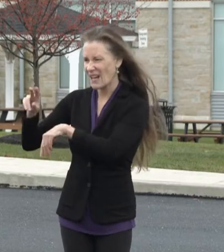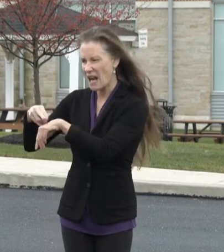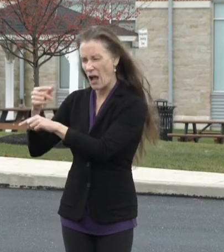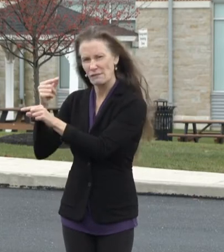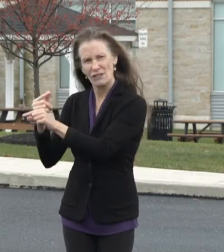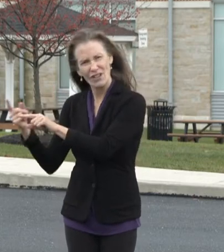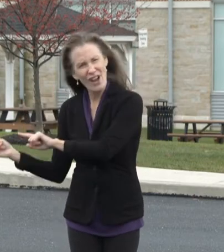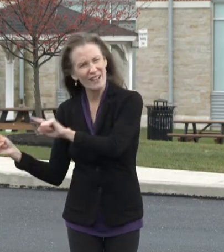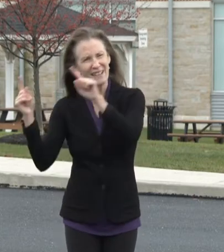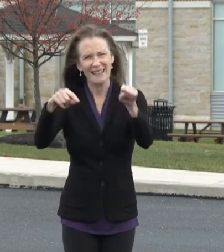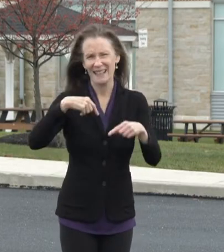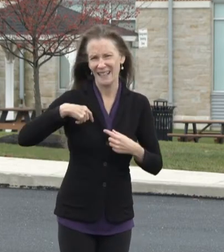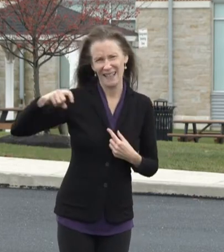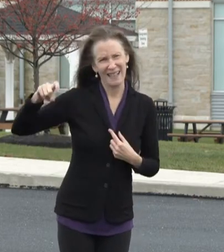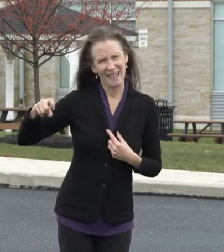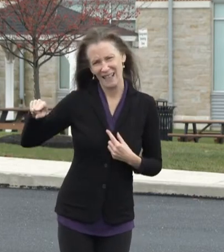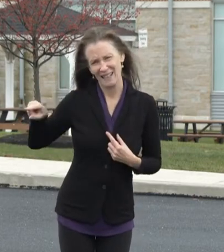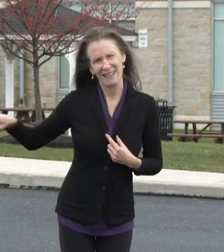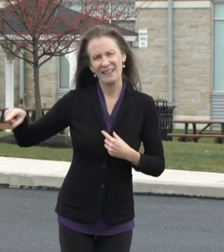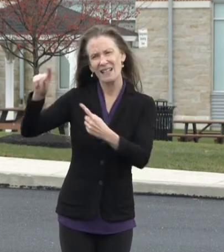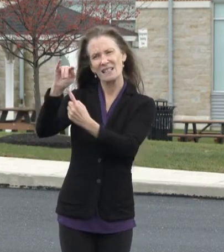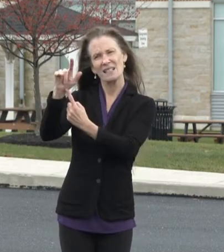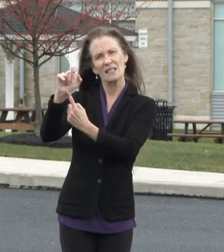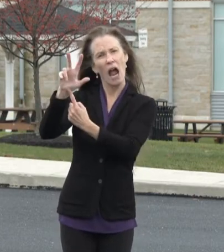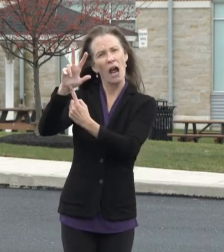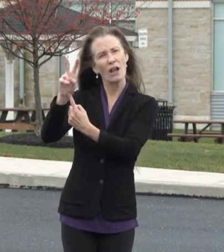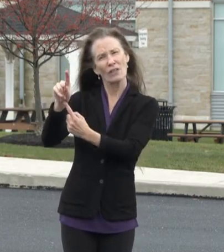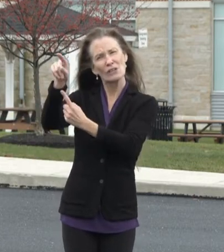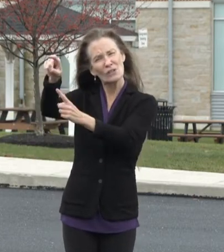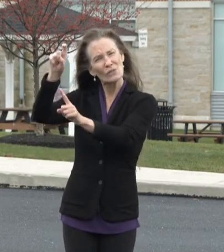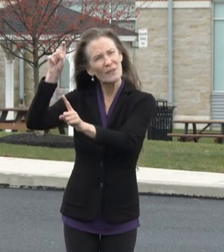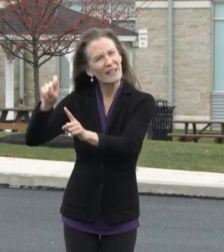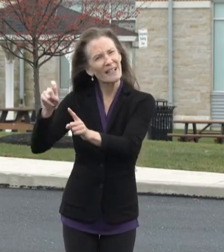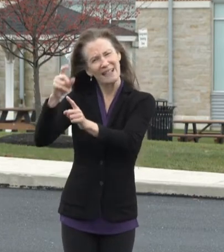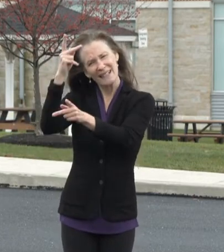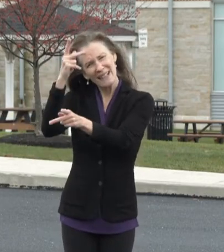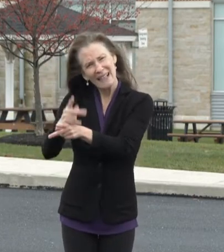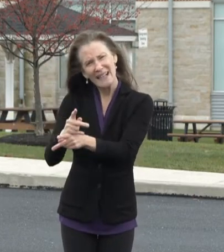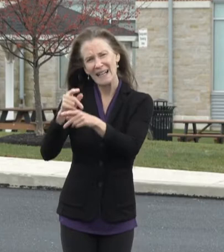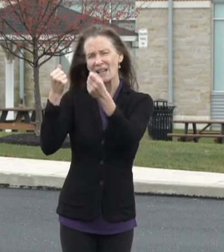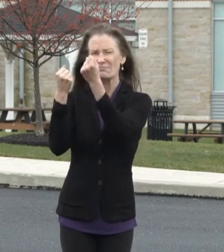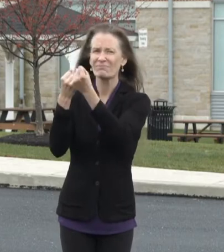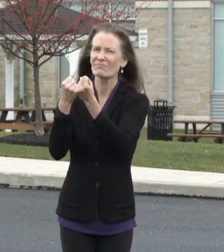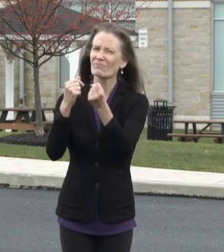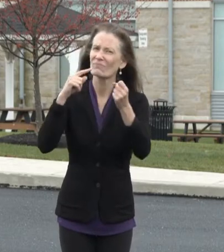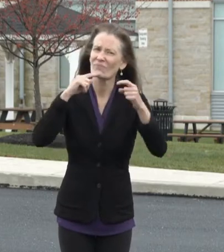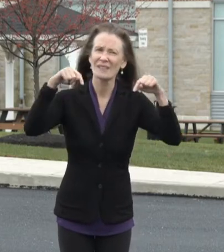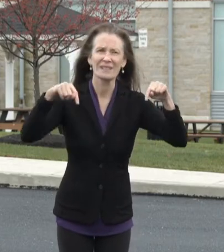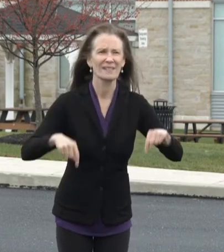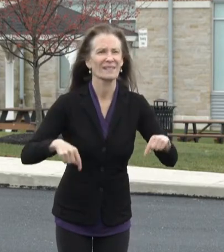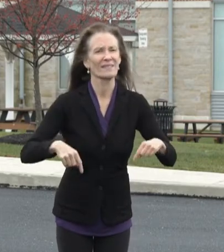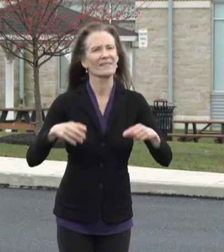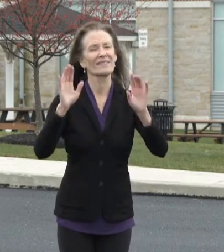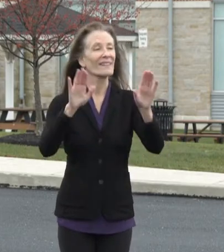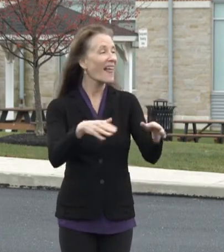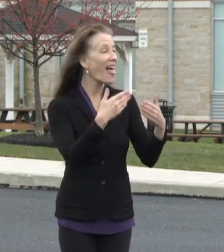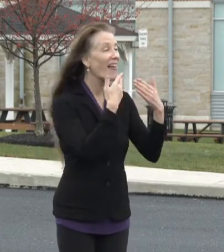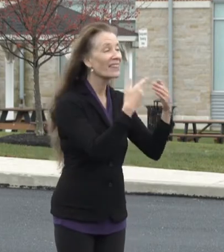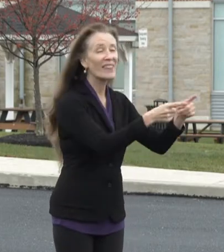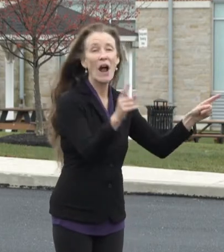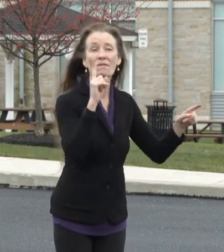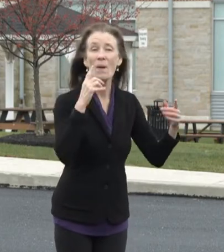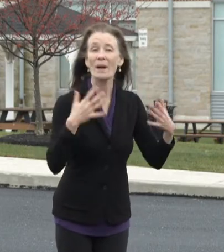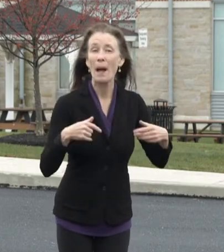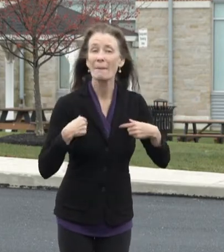32 so we don't lose the National Guard support. Thank you again for allowing me to join you today, and I want to give a special thanks to